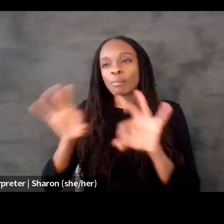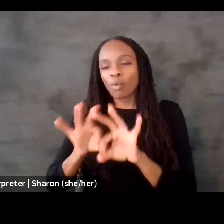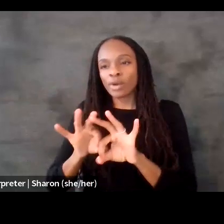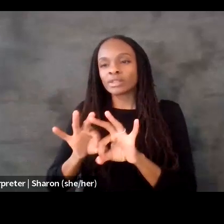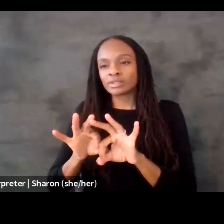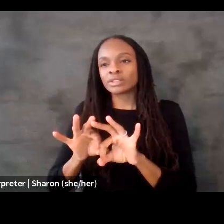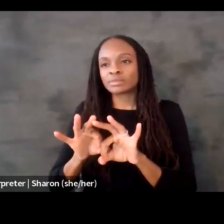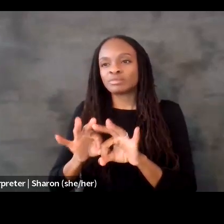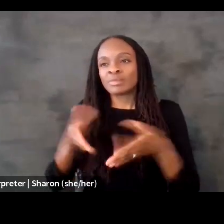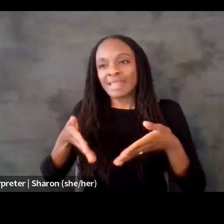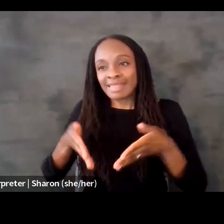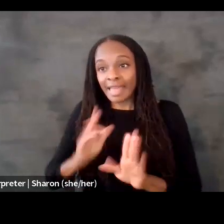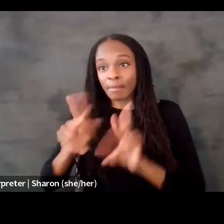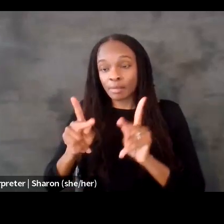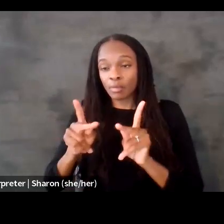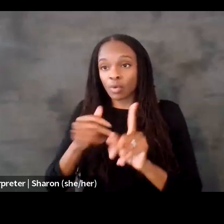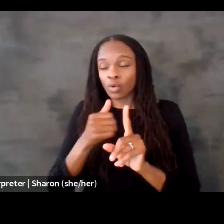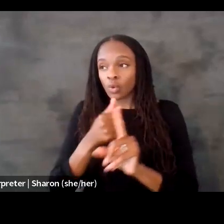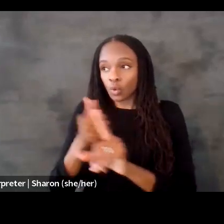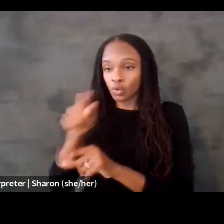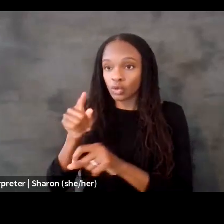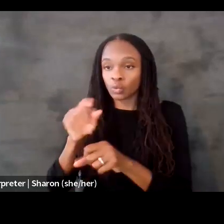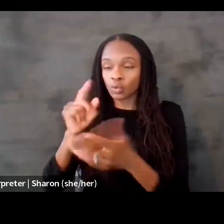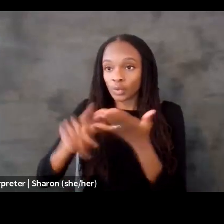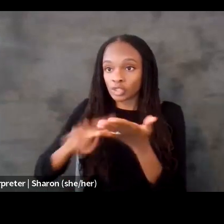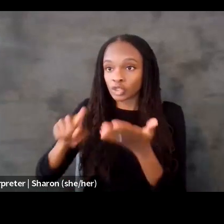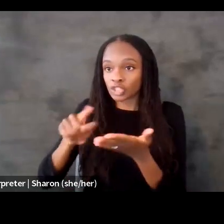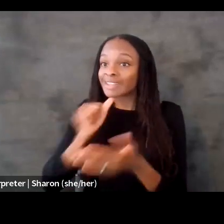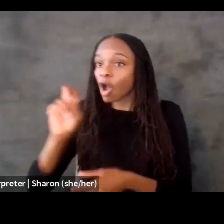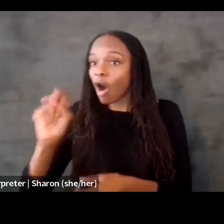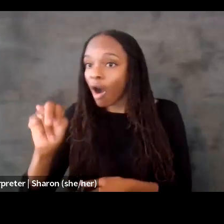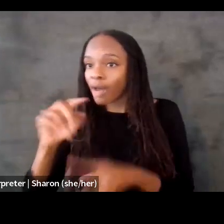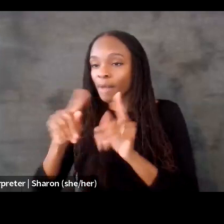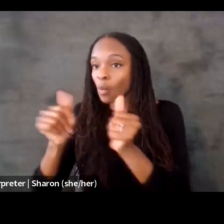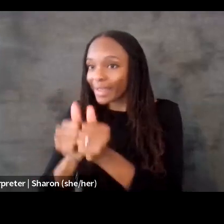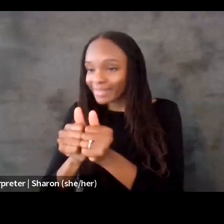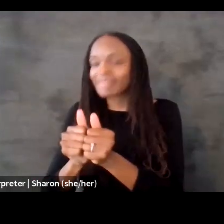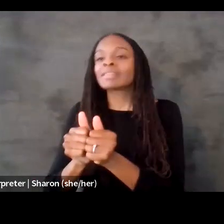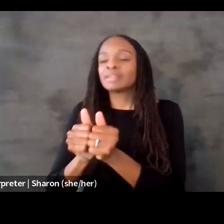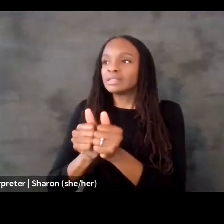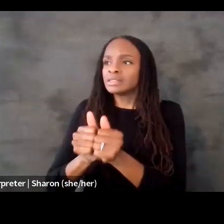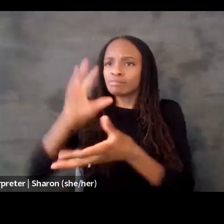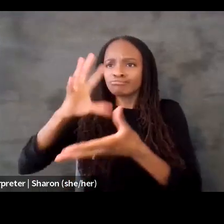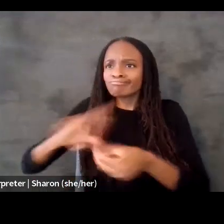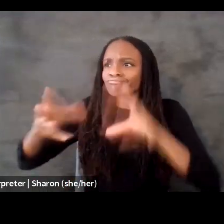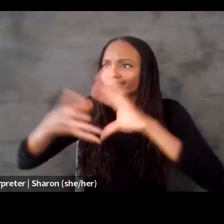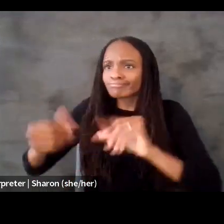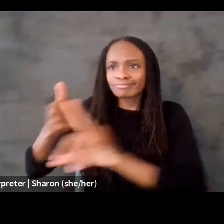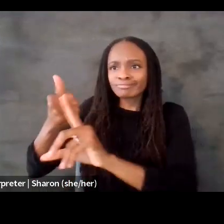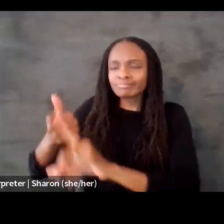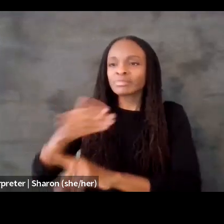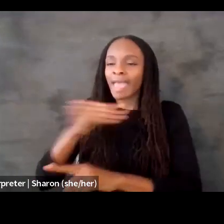let the people you're researching with, hopefully with, not on, tell their story and let the story breathe a little bit and be open